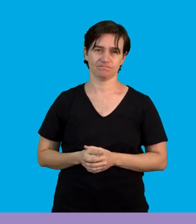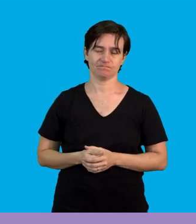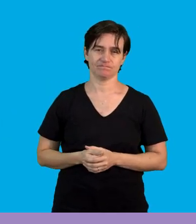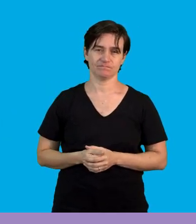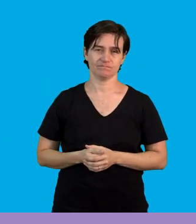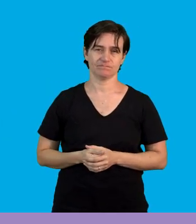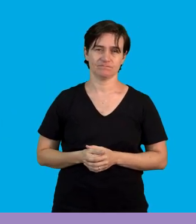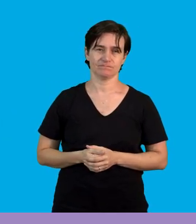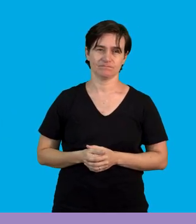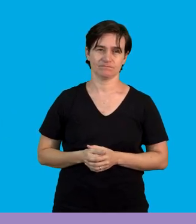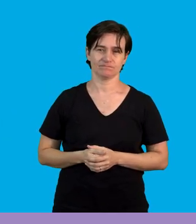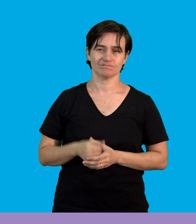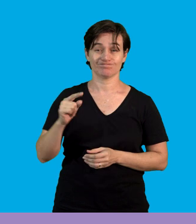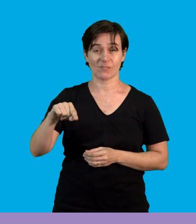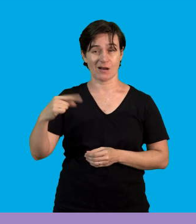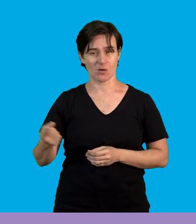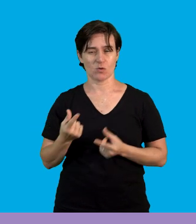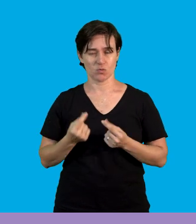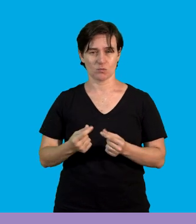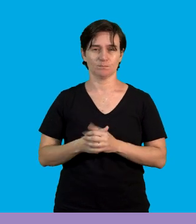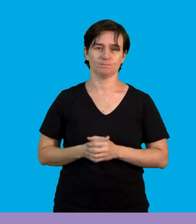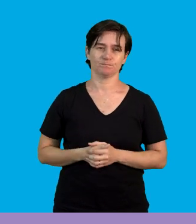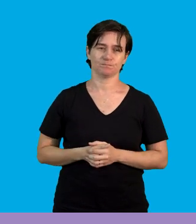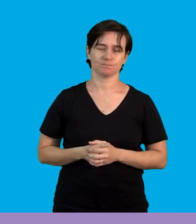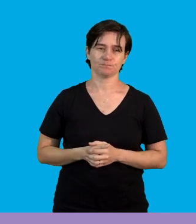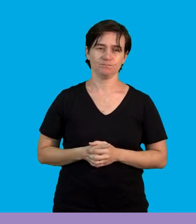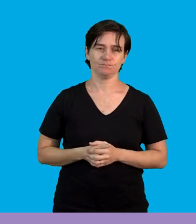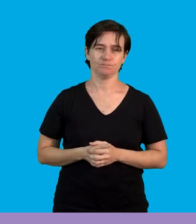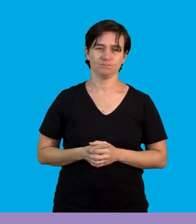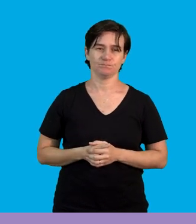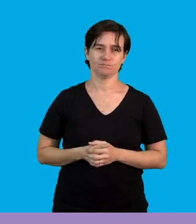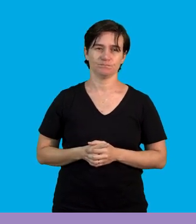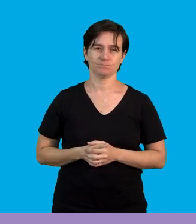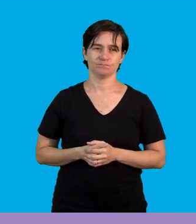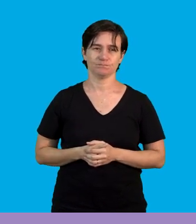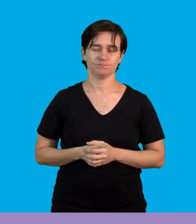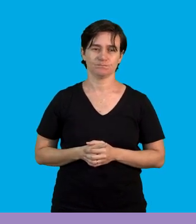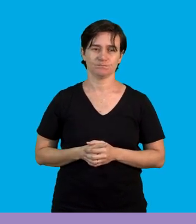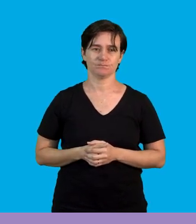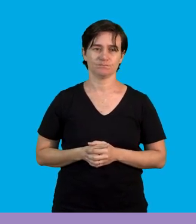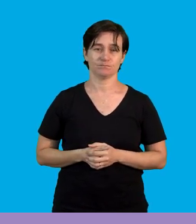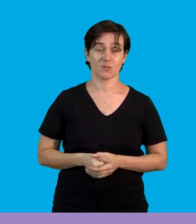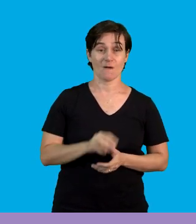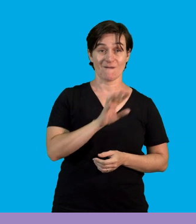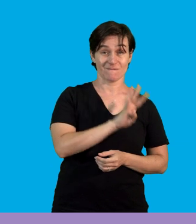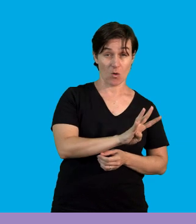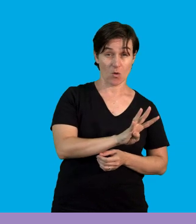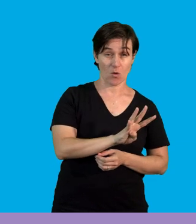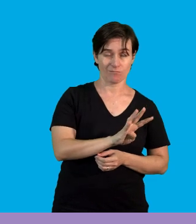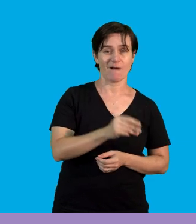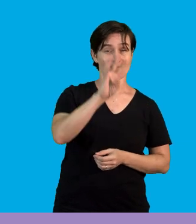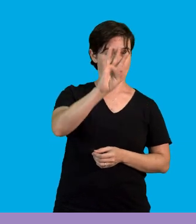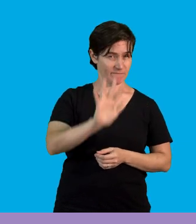875 as the decimal. Let's do the other one, which is now 4 and